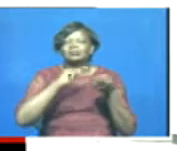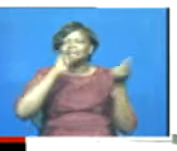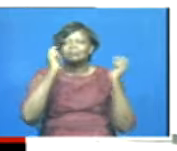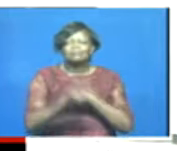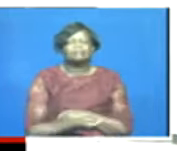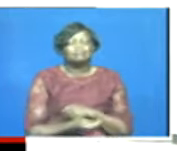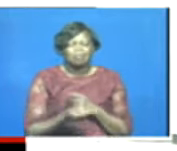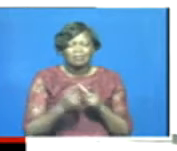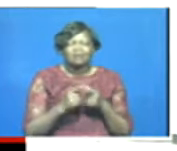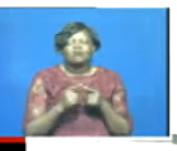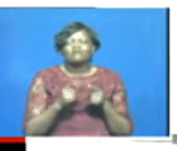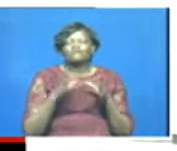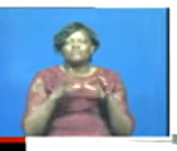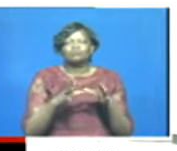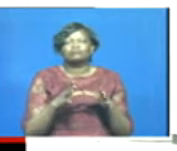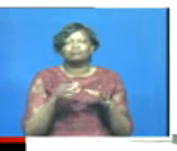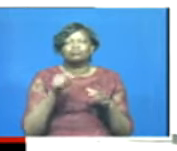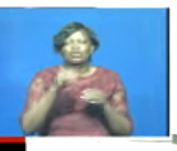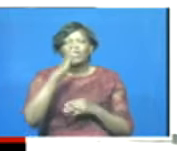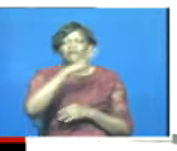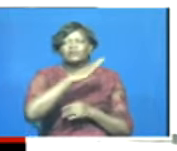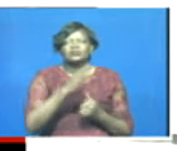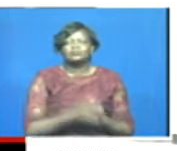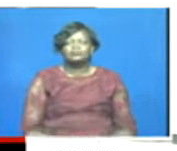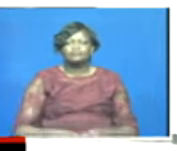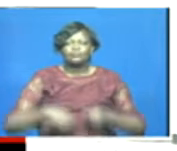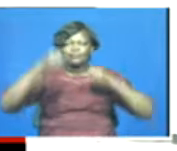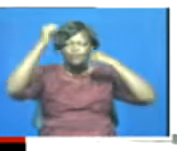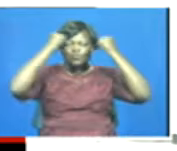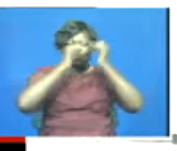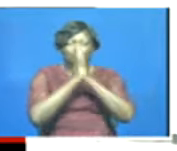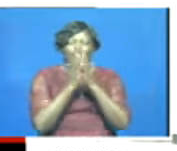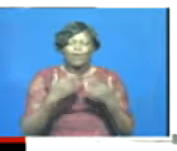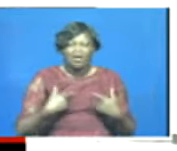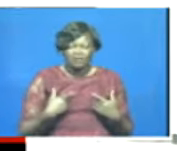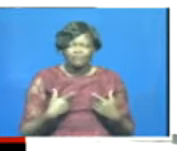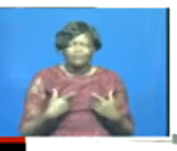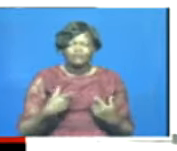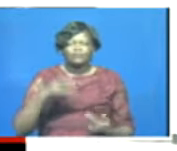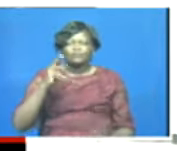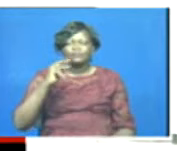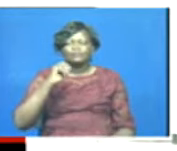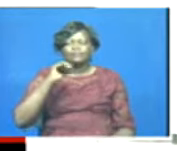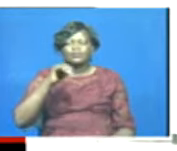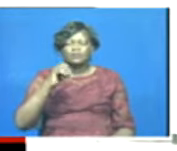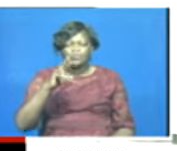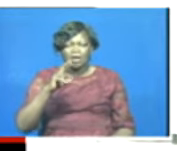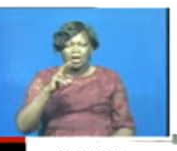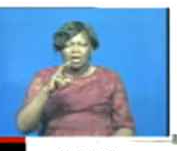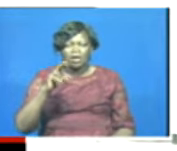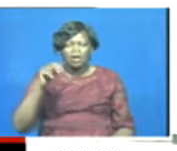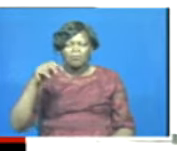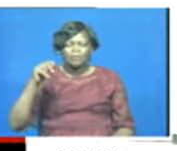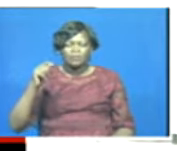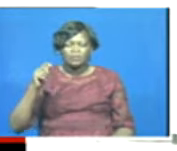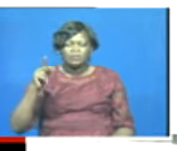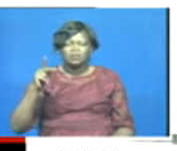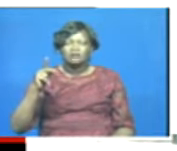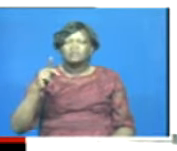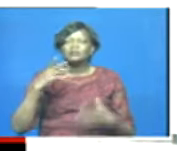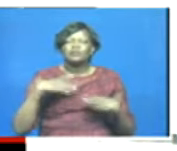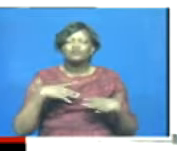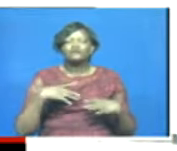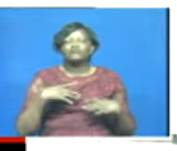force flag. Tonight, in the Military Tales, we feature Major Patrick Gishuhi Ngombe, the man who coined the new slogan